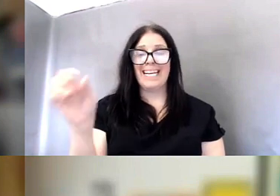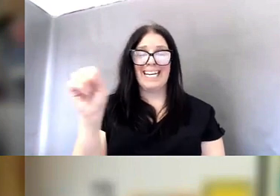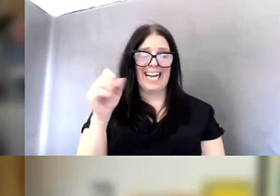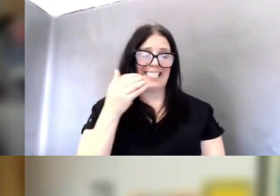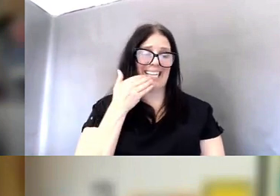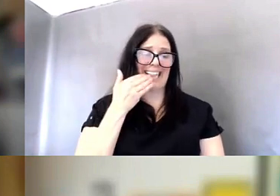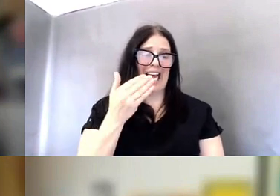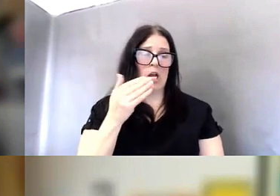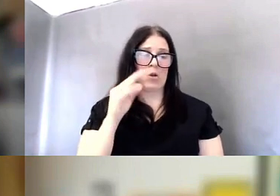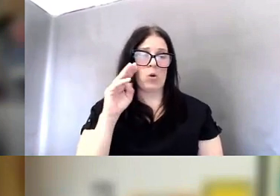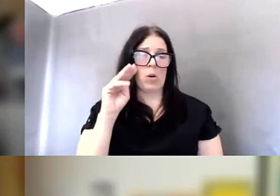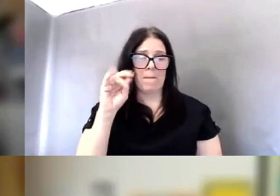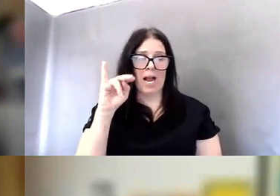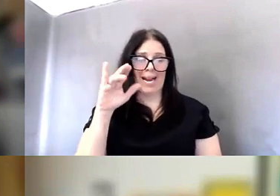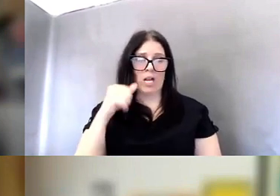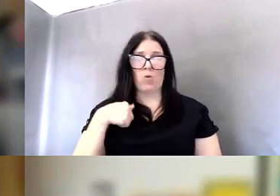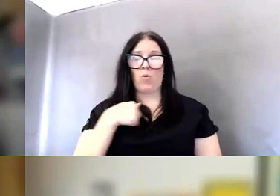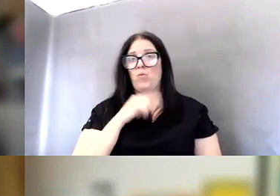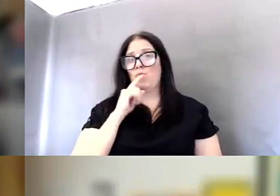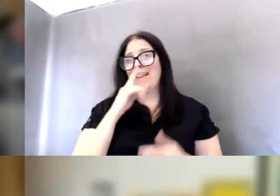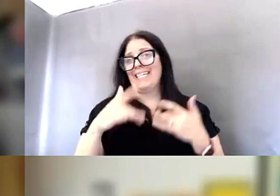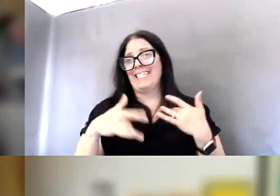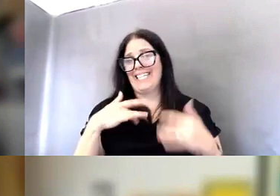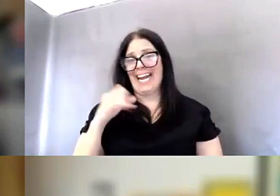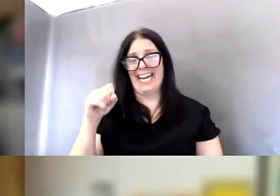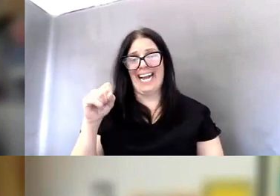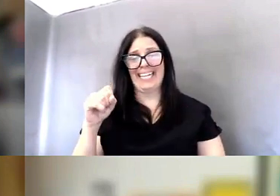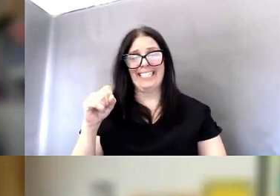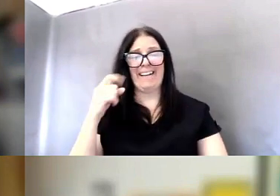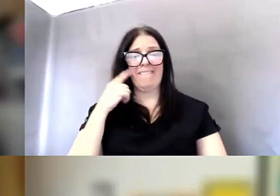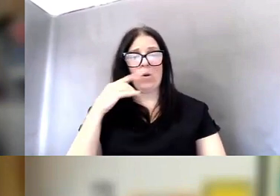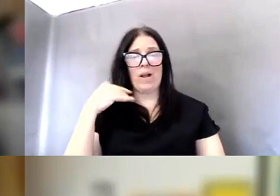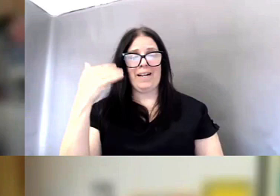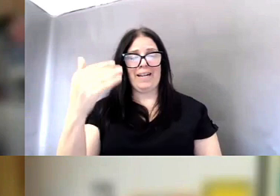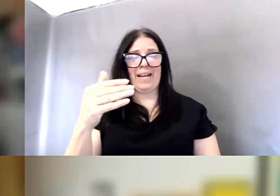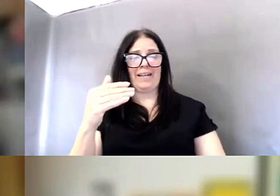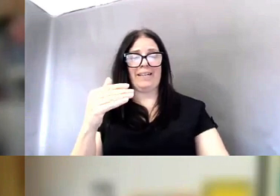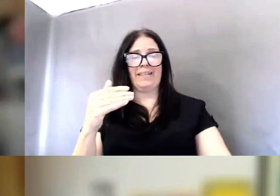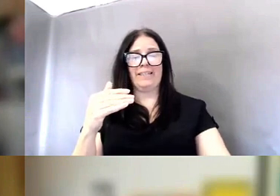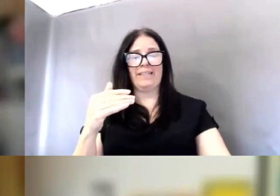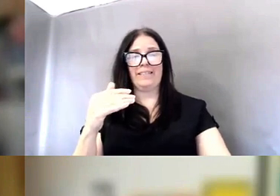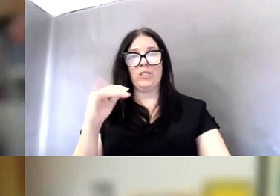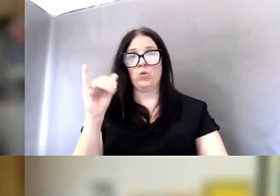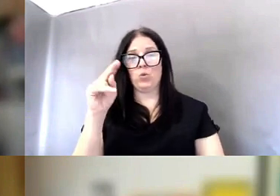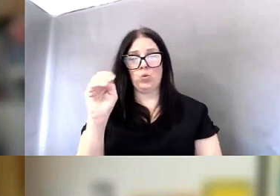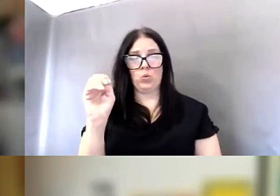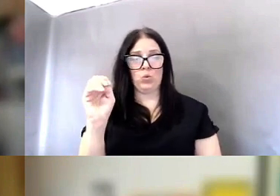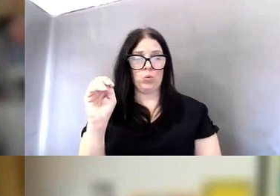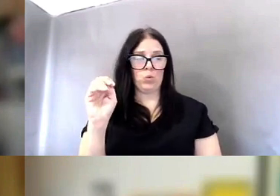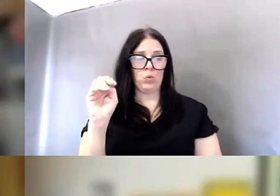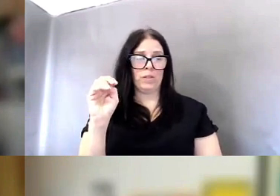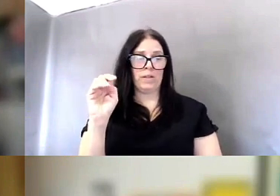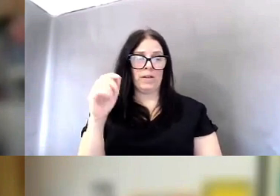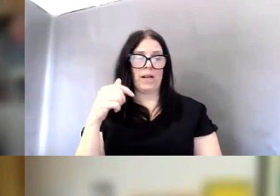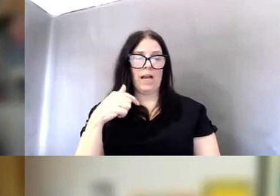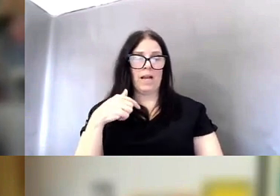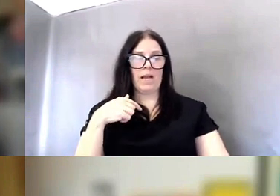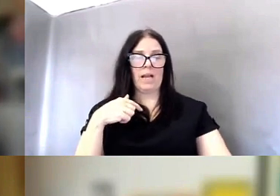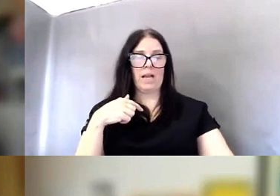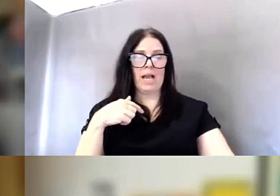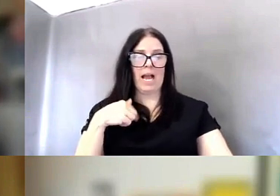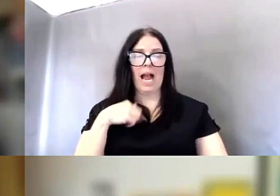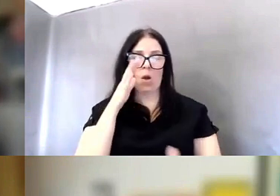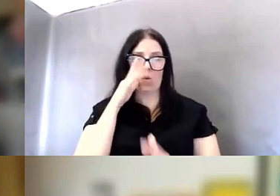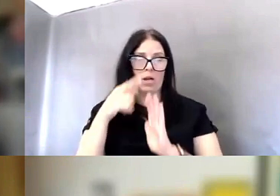very excited for the showcase in June. I will be